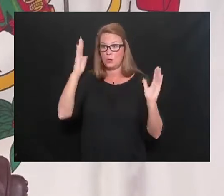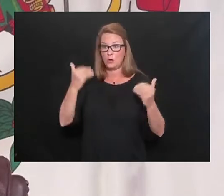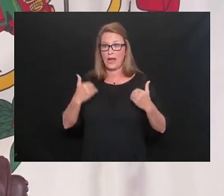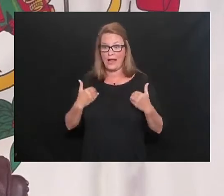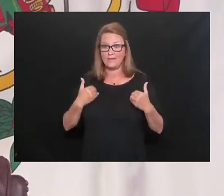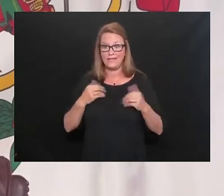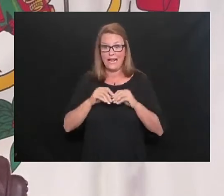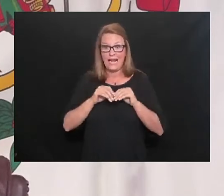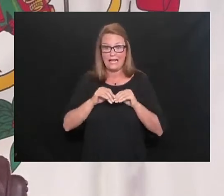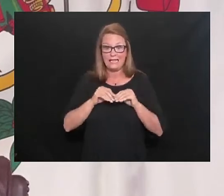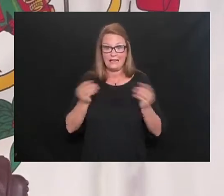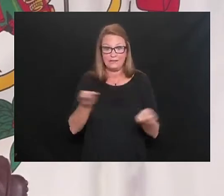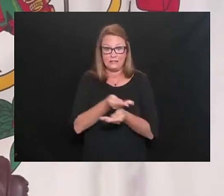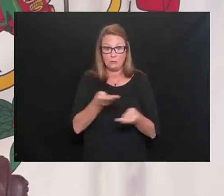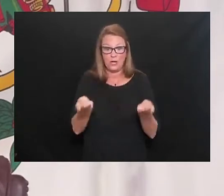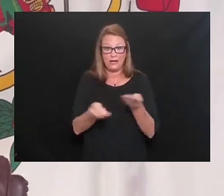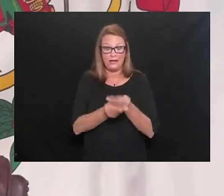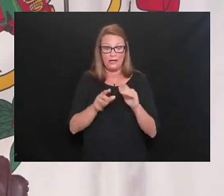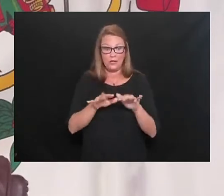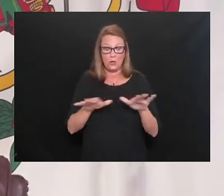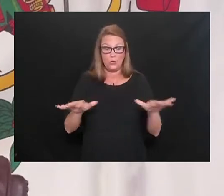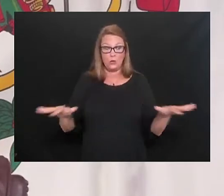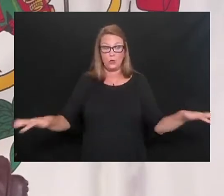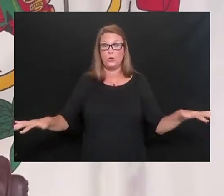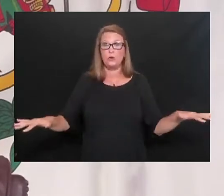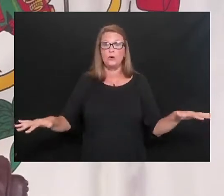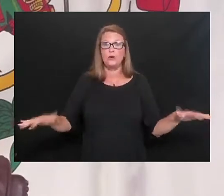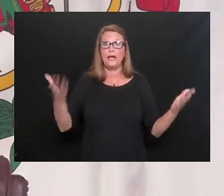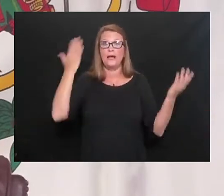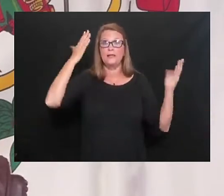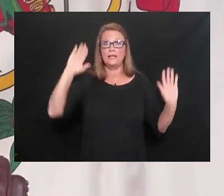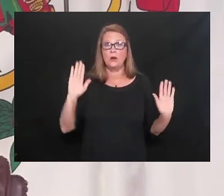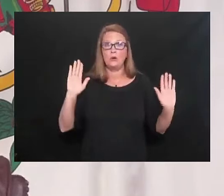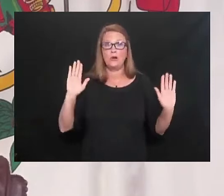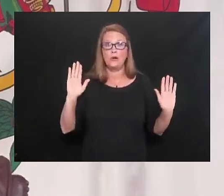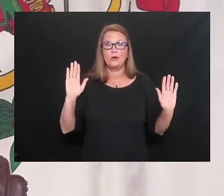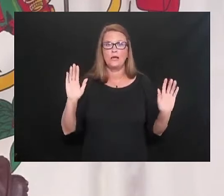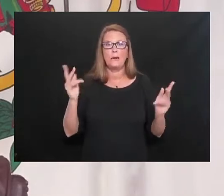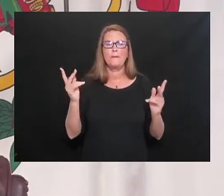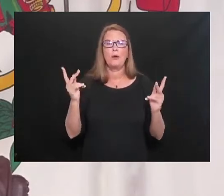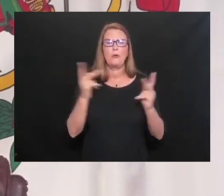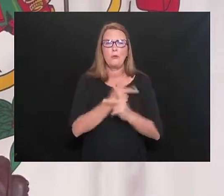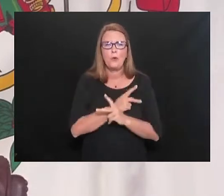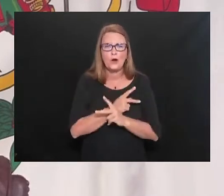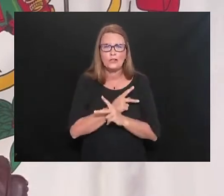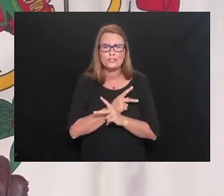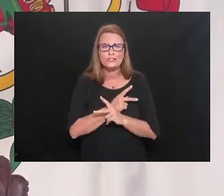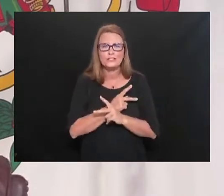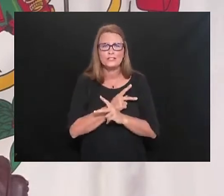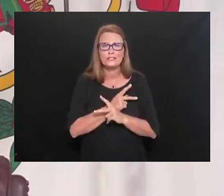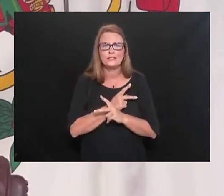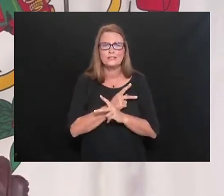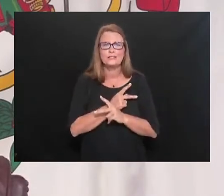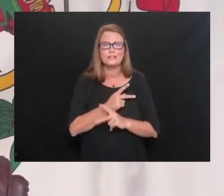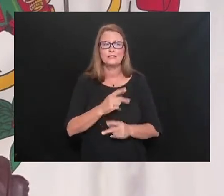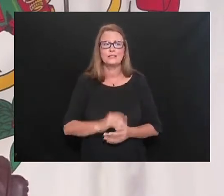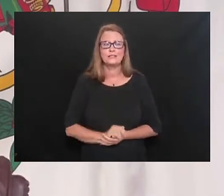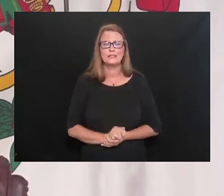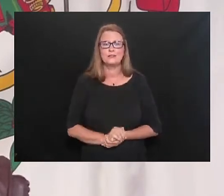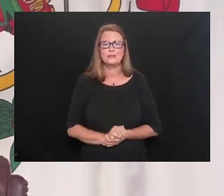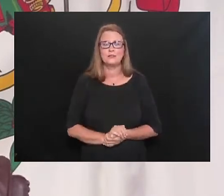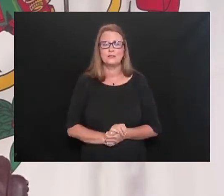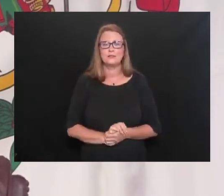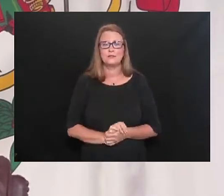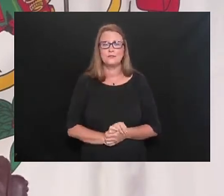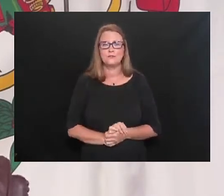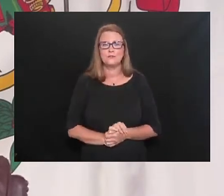spread it. That's a real handicap and a real problem. But the worst problem, the way I see it is, or maybe an equal amount